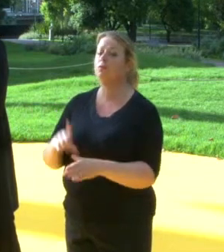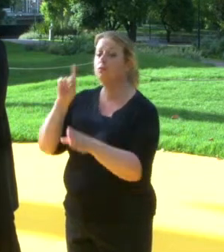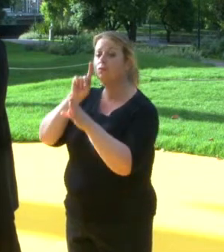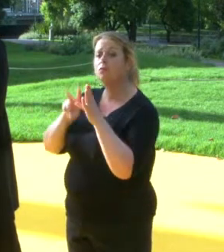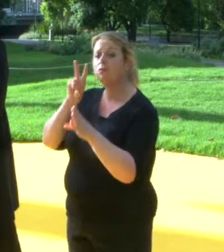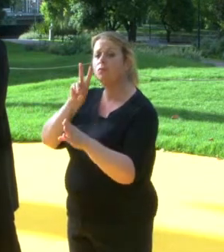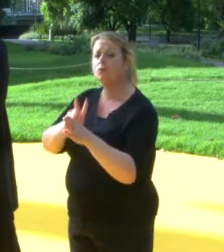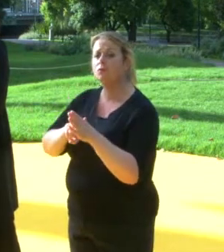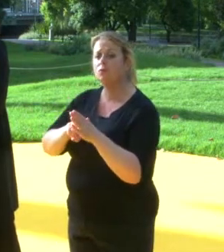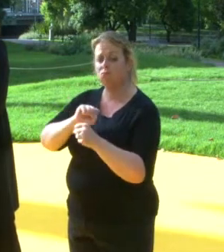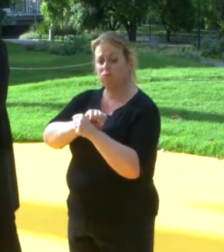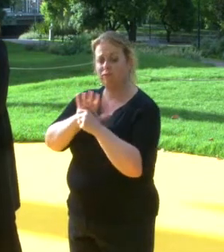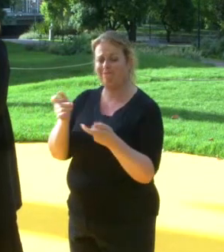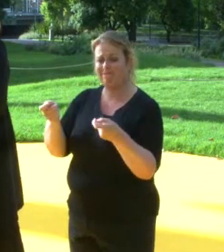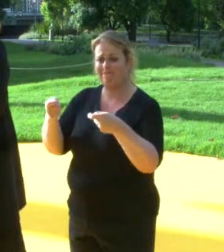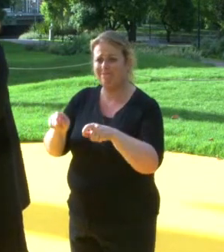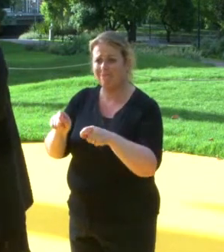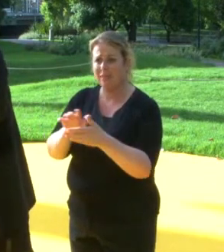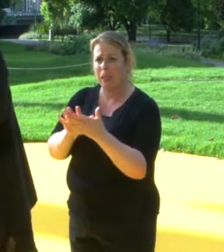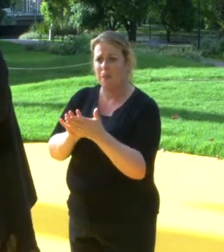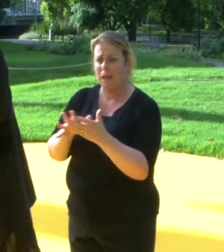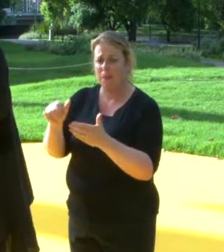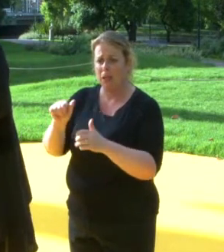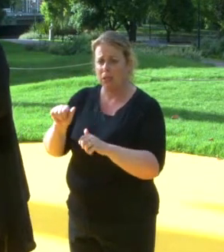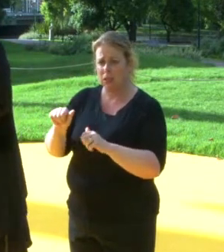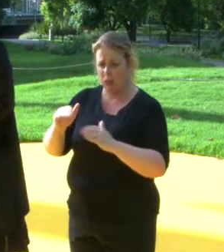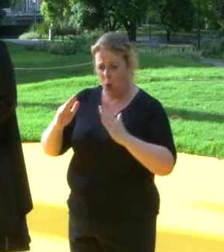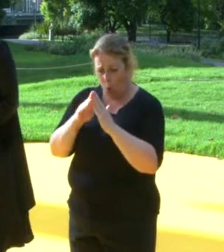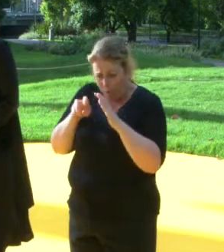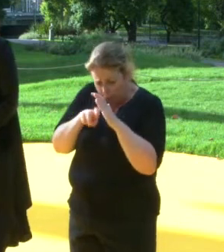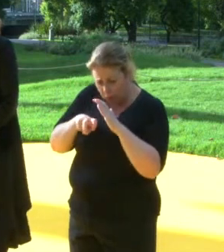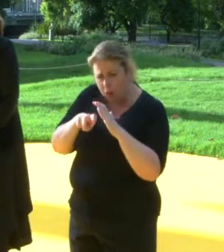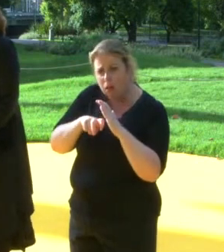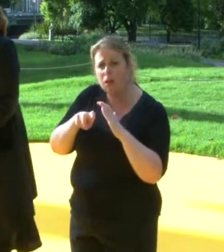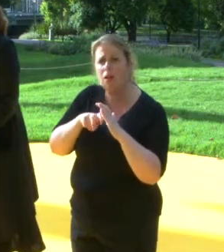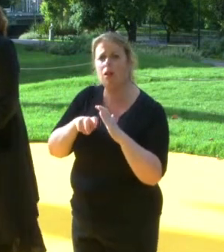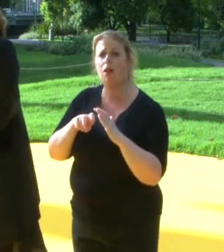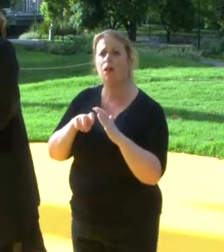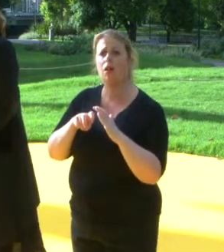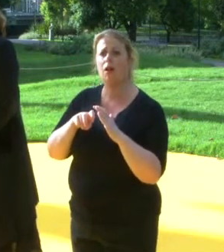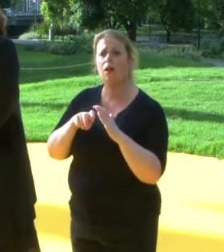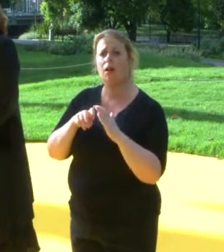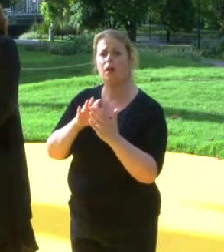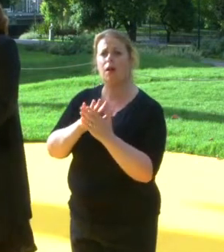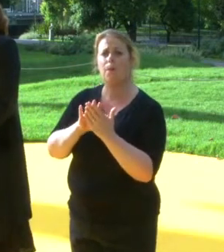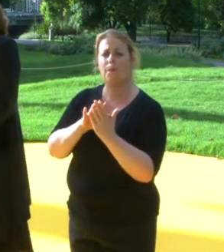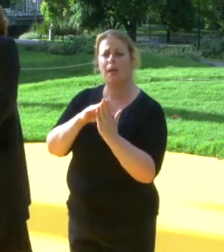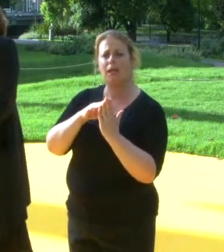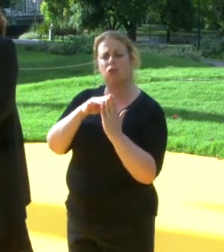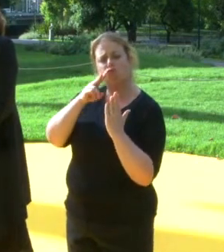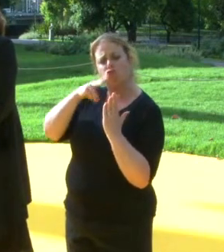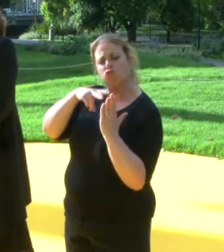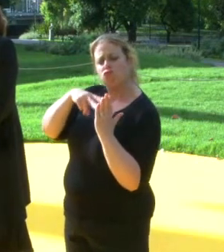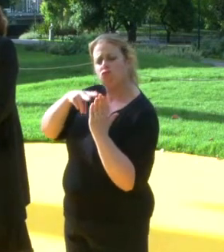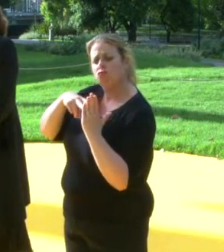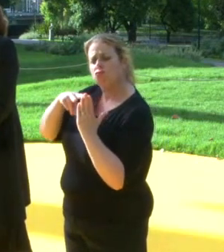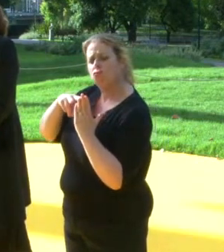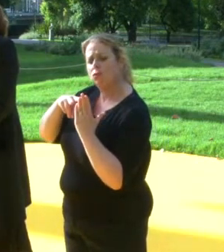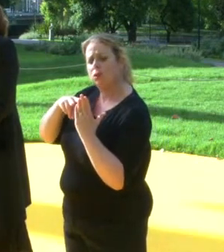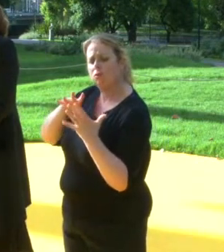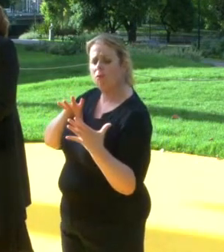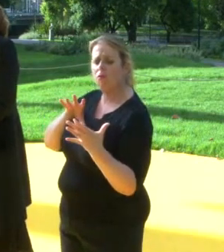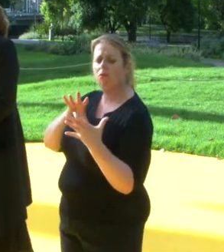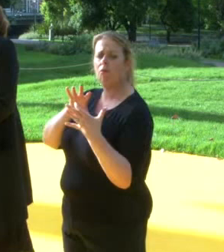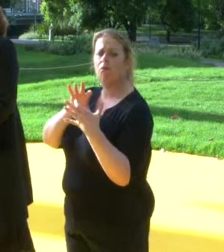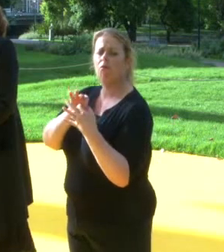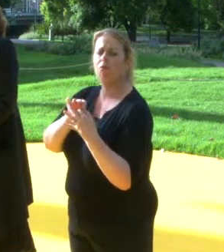too often forced us to retreat to the safety of our homes. And with that, a great love affair with literature was reignited for so many of